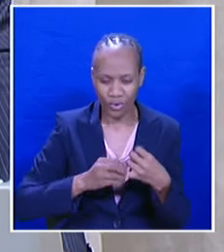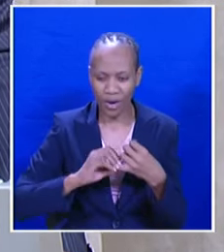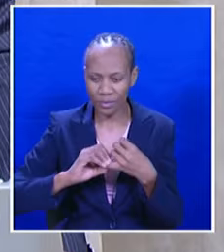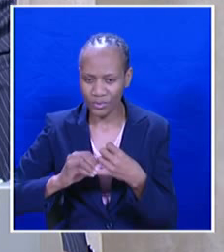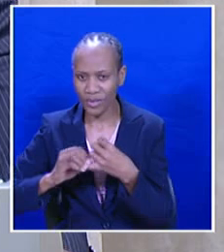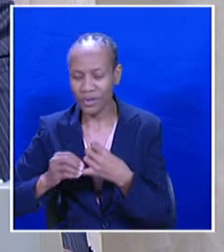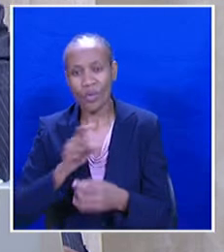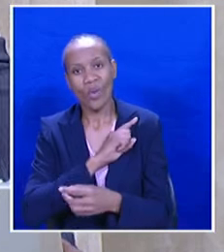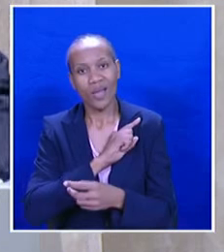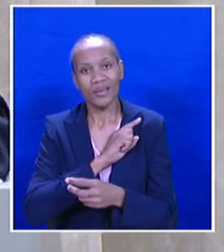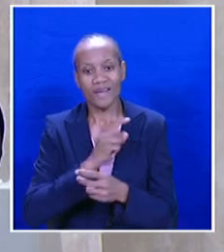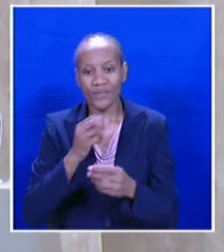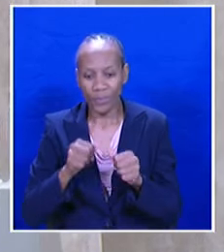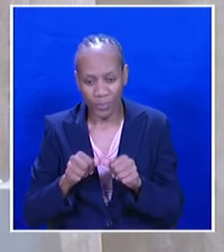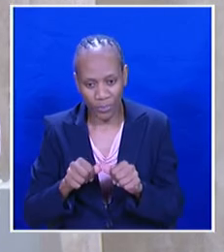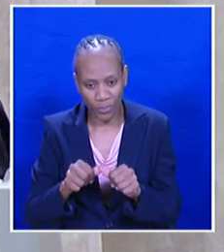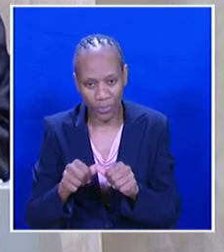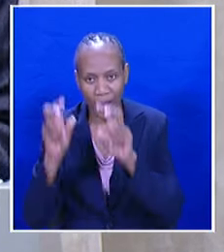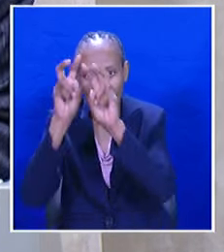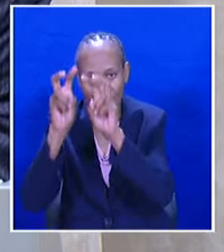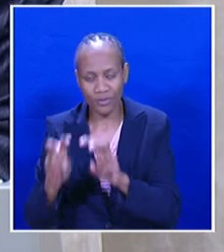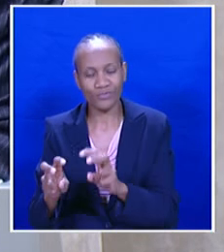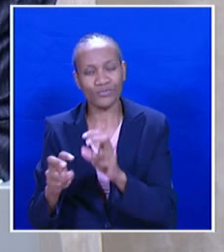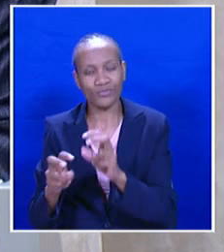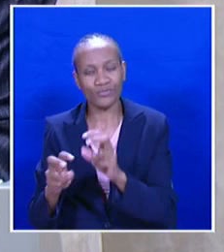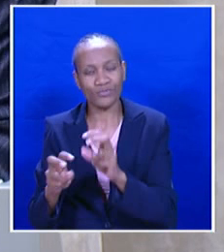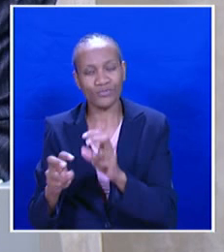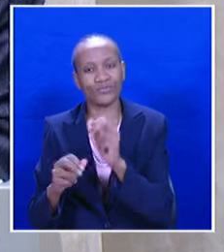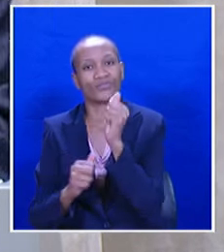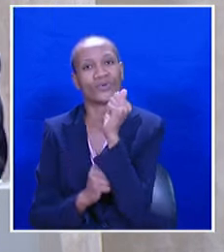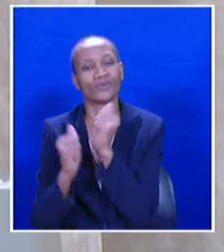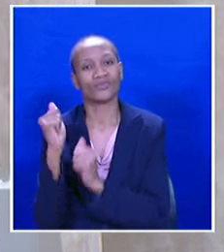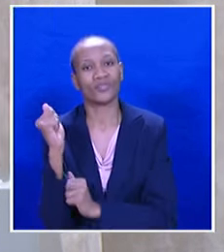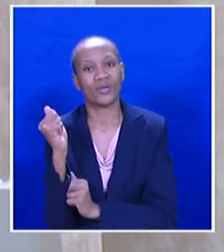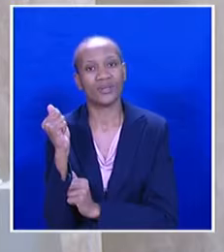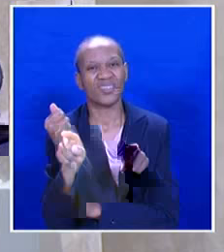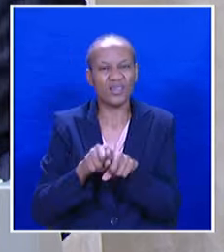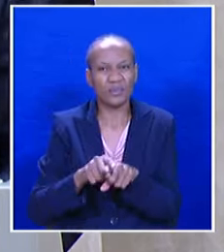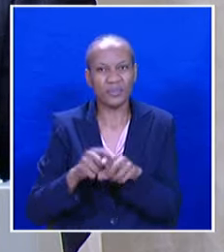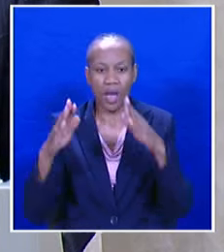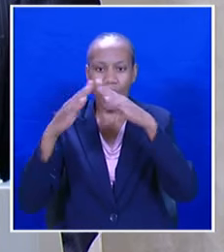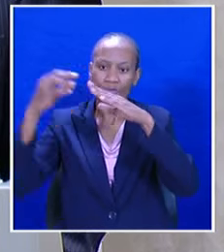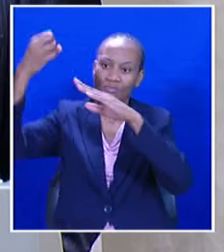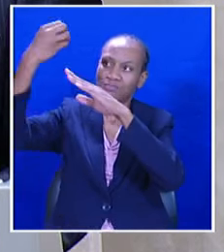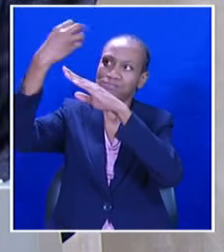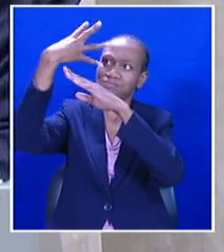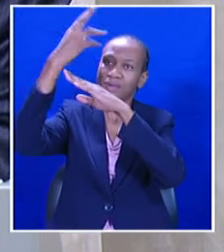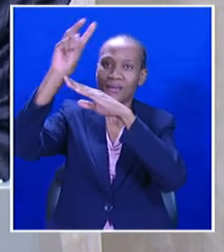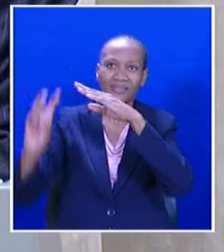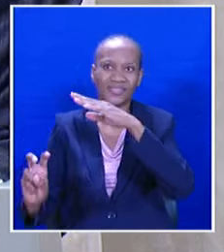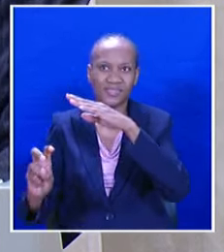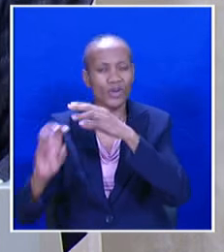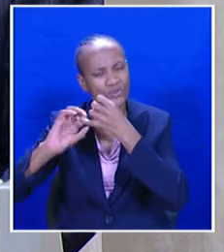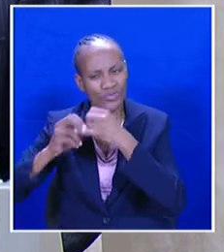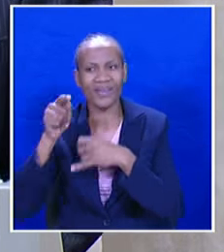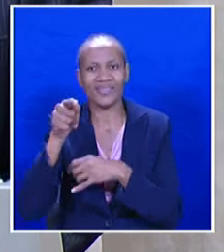infrastructure, such as a pilot solar rooftop. Thank you, Honorable